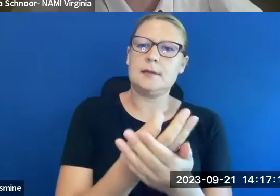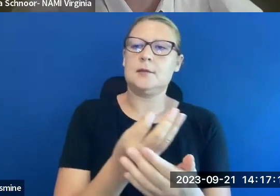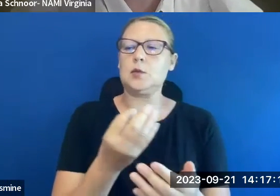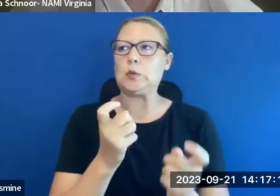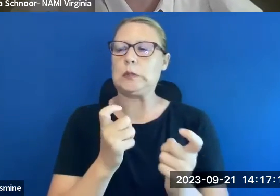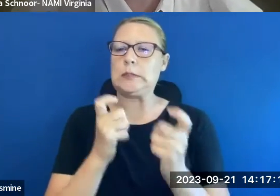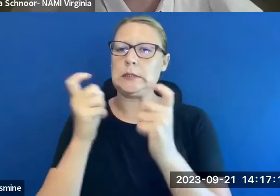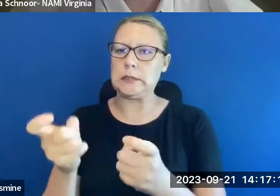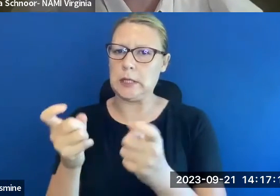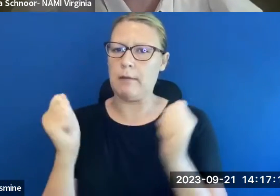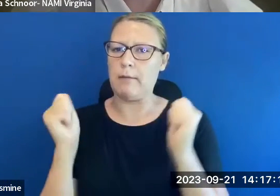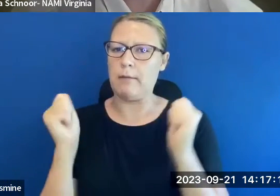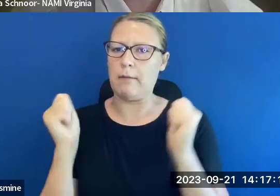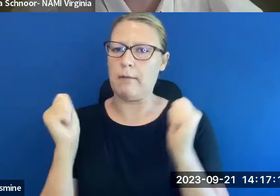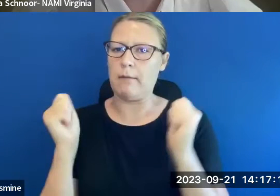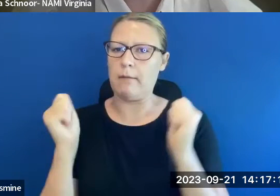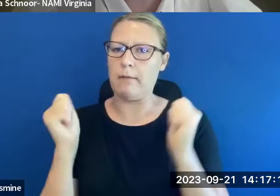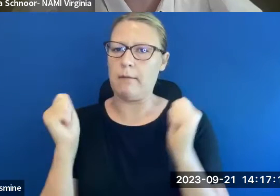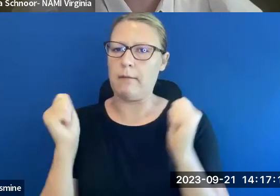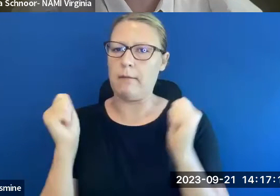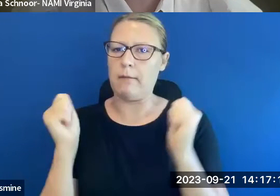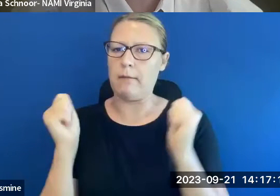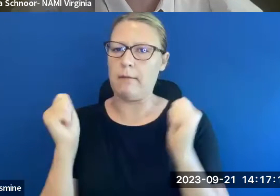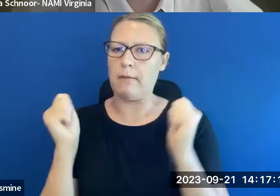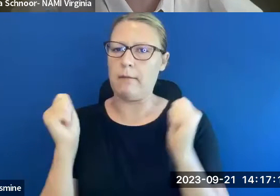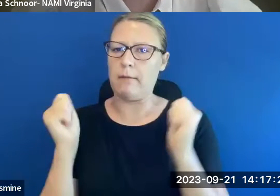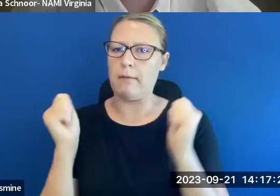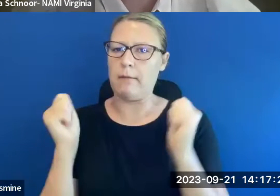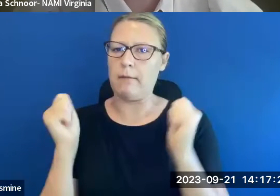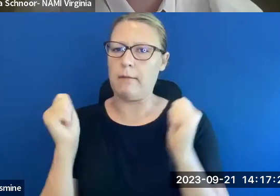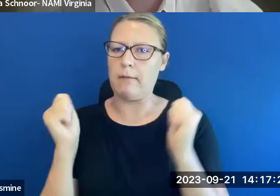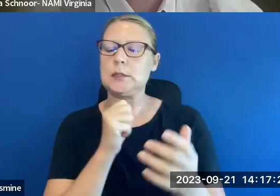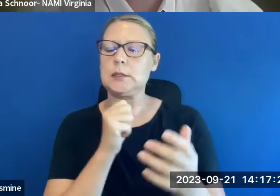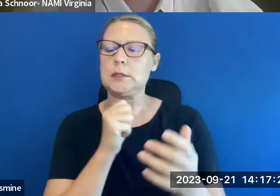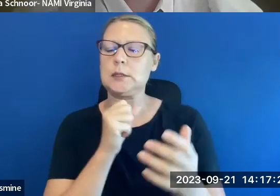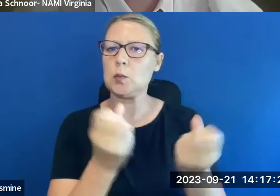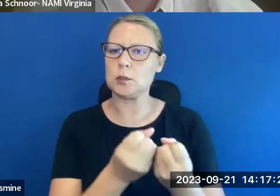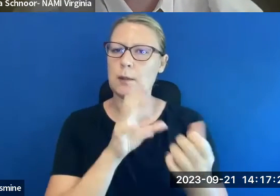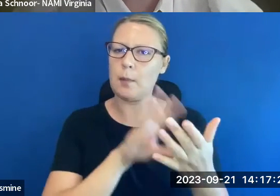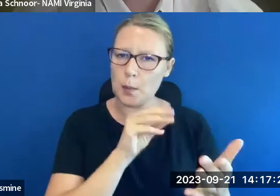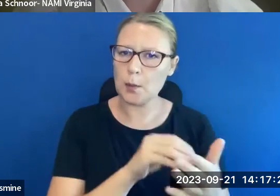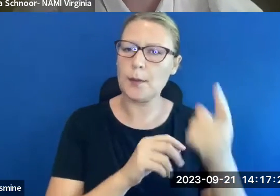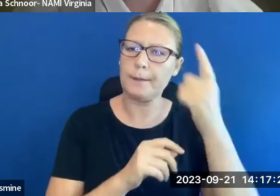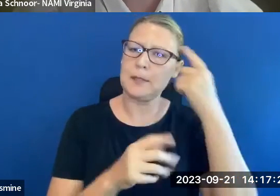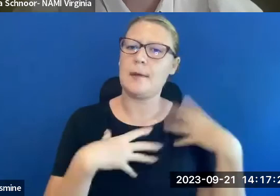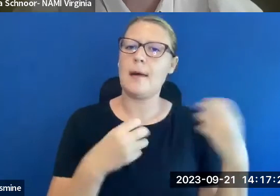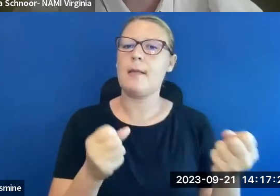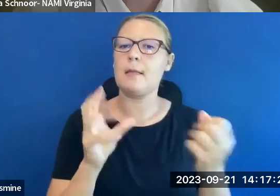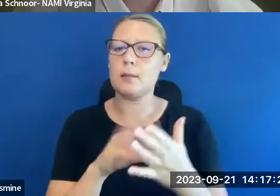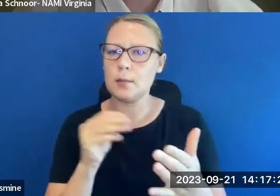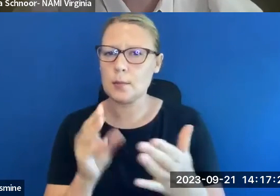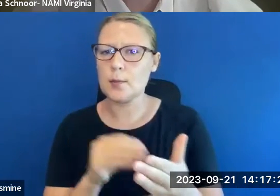to get the knowledge about mental health and about trauma so that they